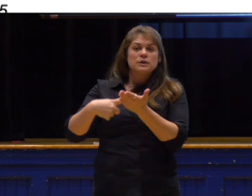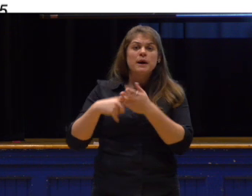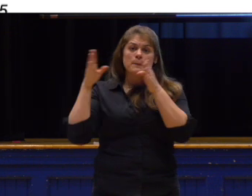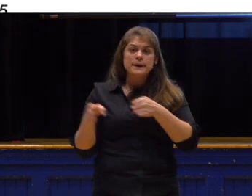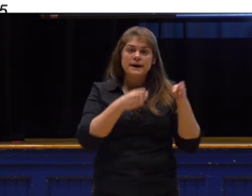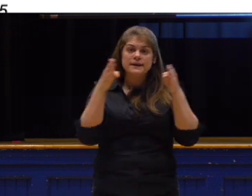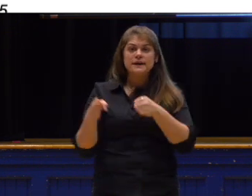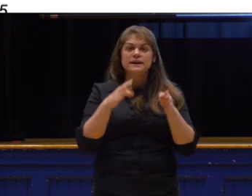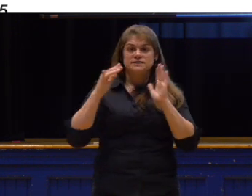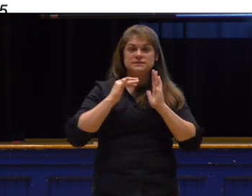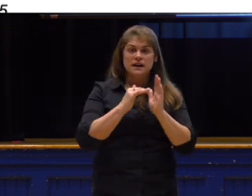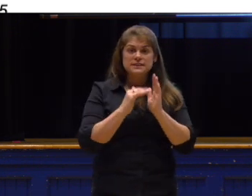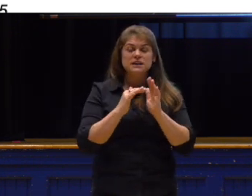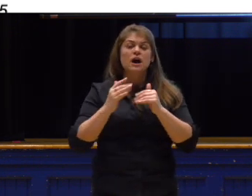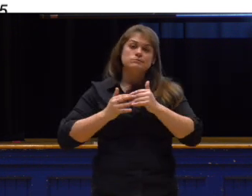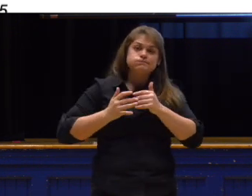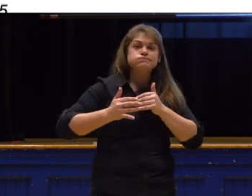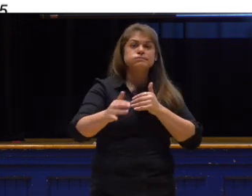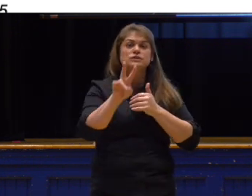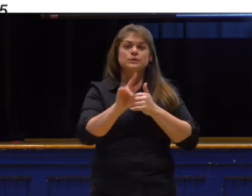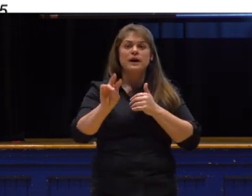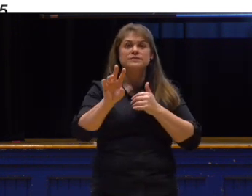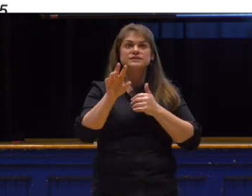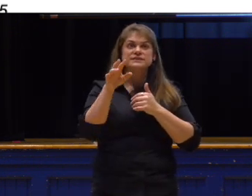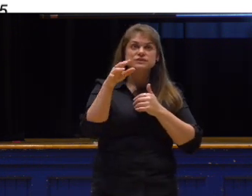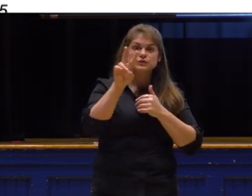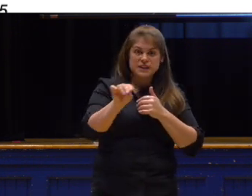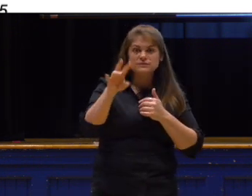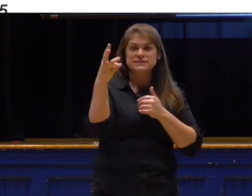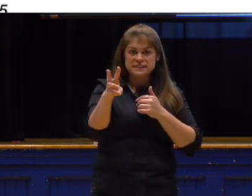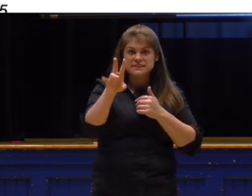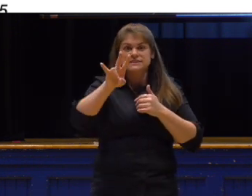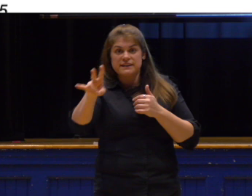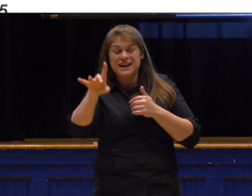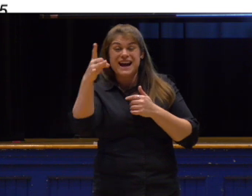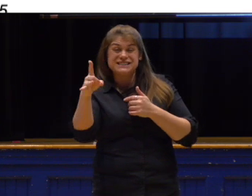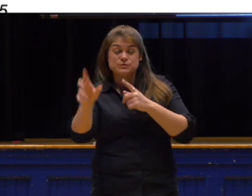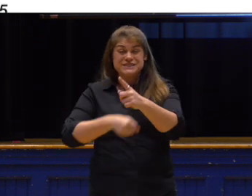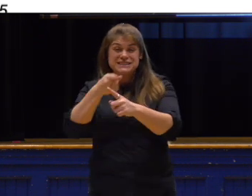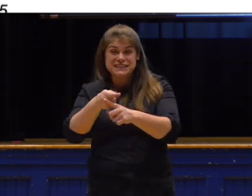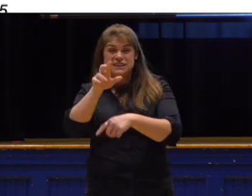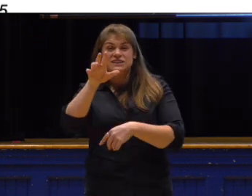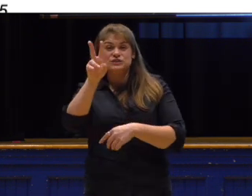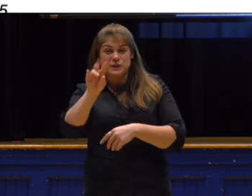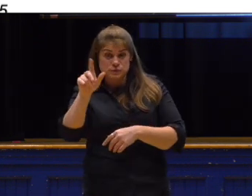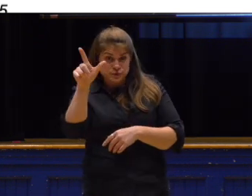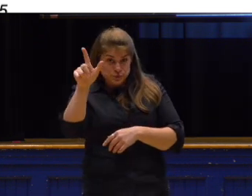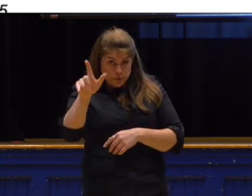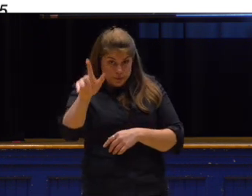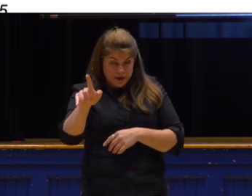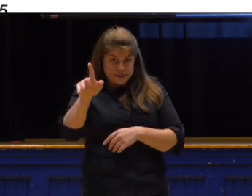planning study, all the way through 16, 17, 18 until we got to 21, and we